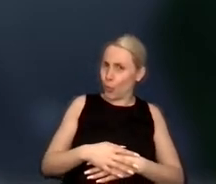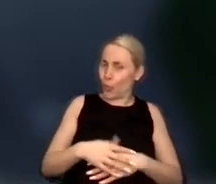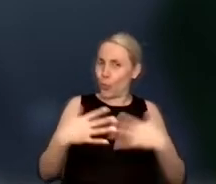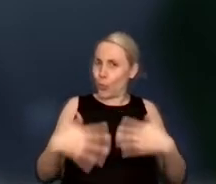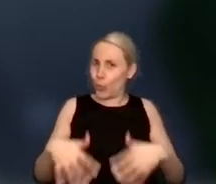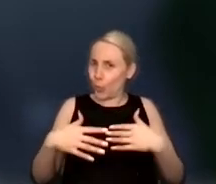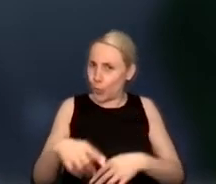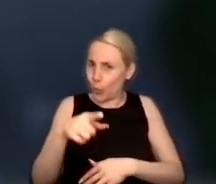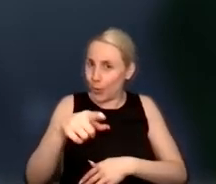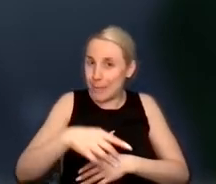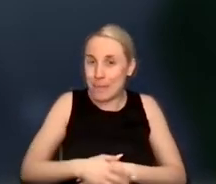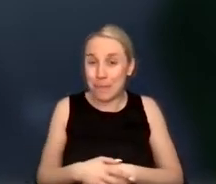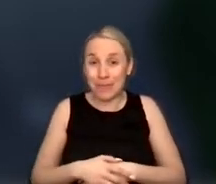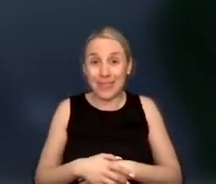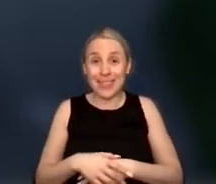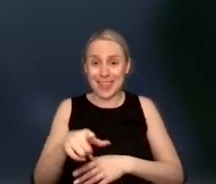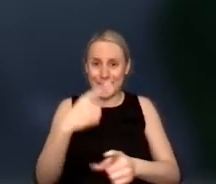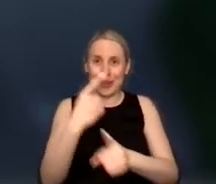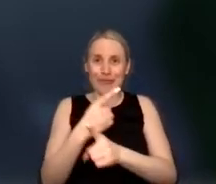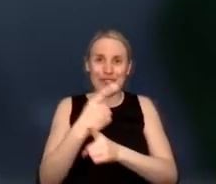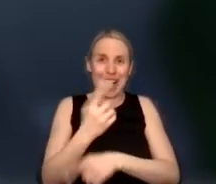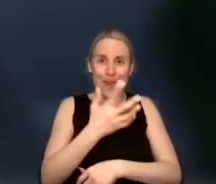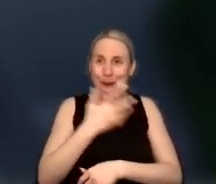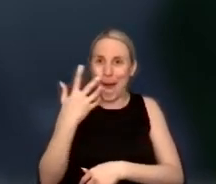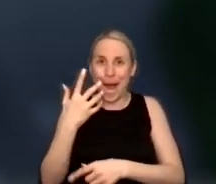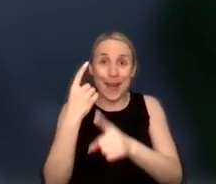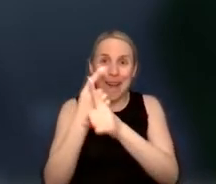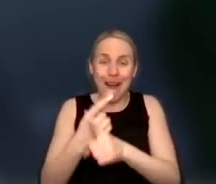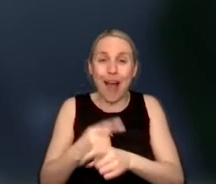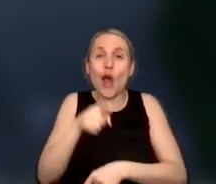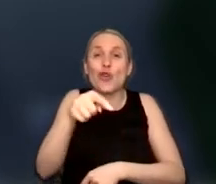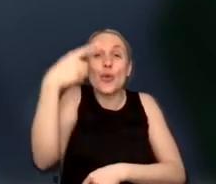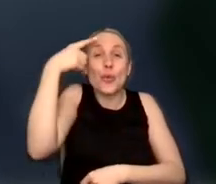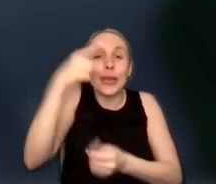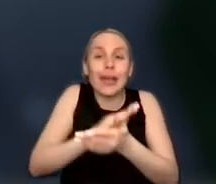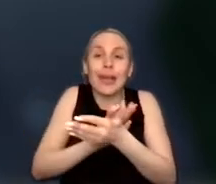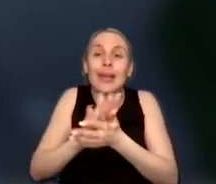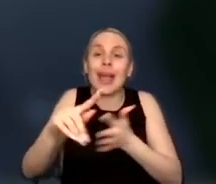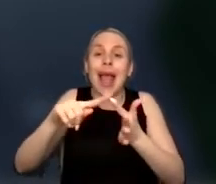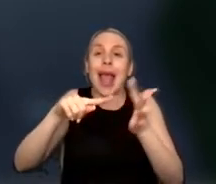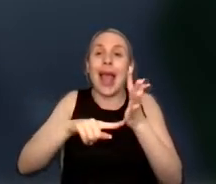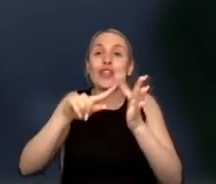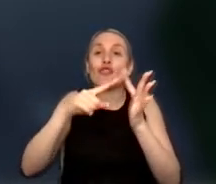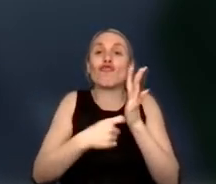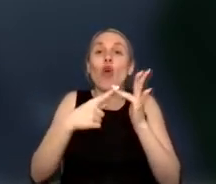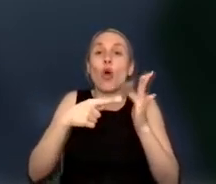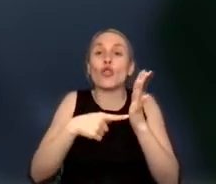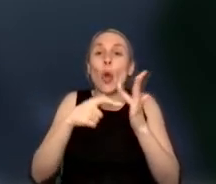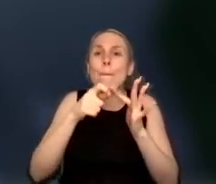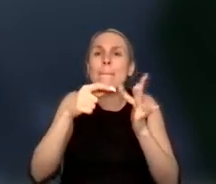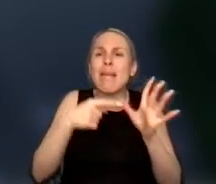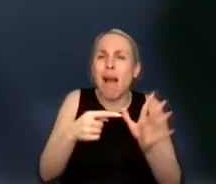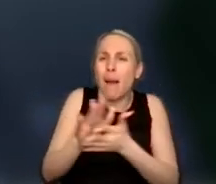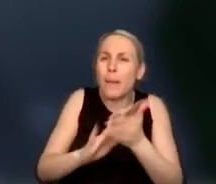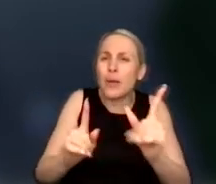Yeah. Chat is on fire. Thank you, Joanna, why do you think this is a heterotopia? I mean, heterotopia means like a place, a